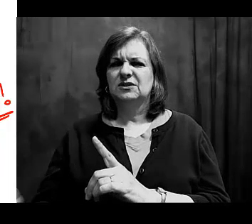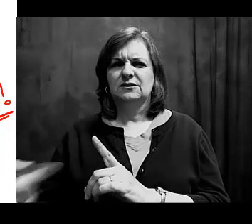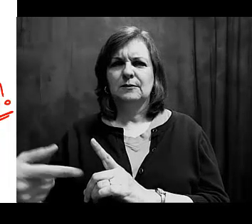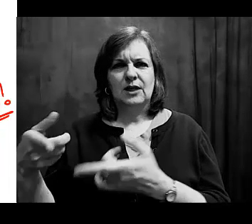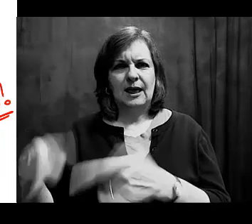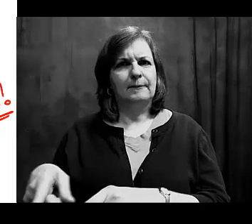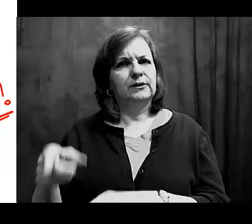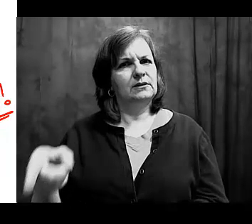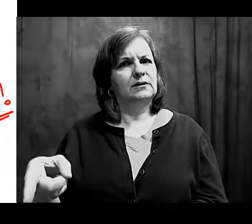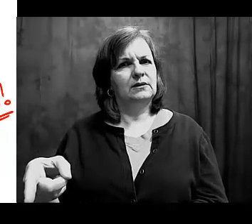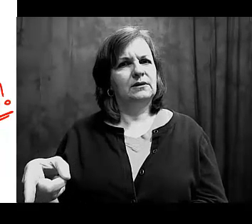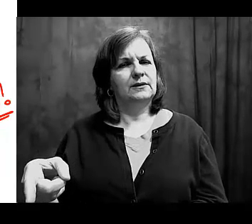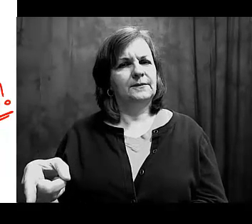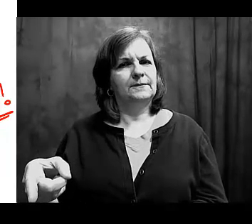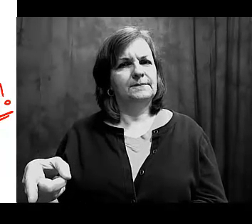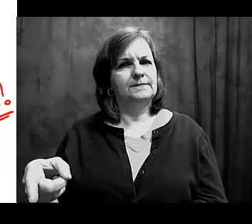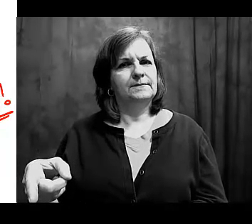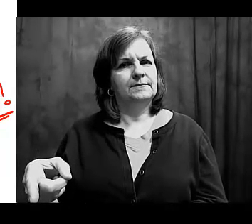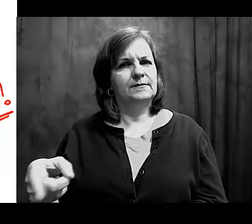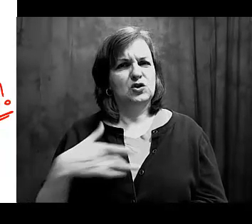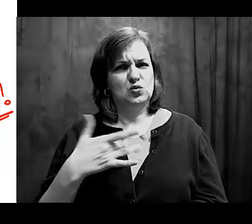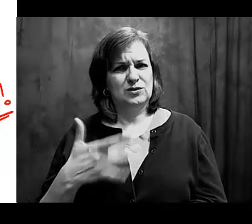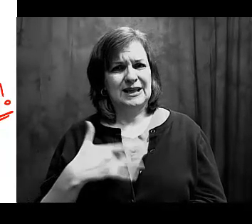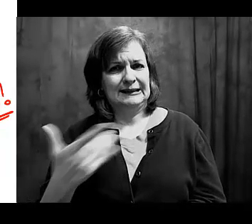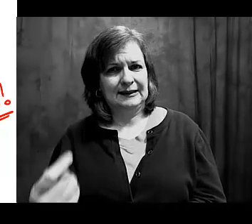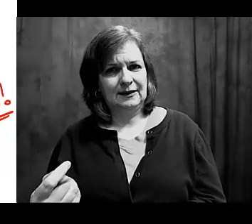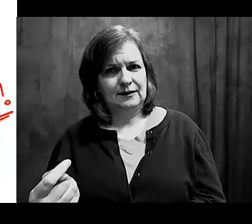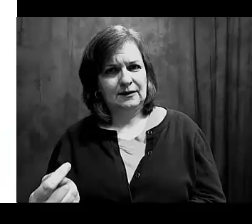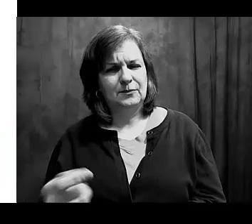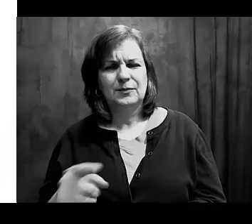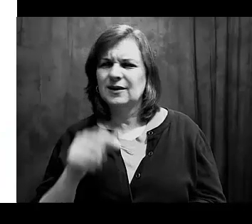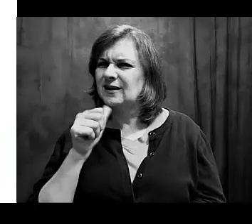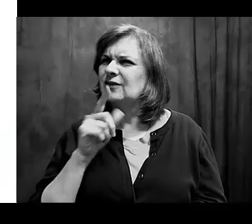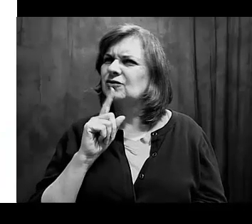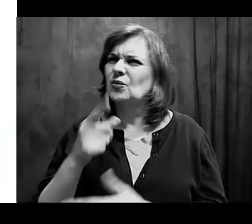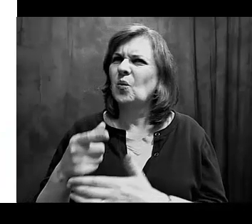or more salty, you increase the frequency at which you send the signal.